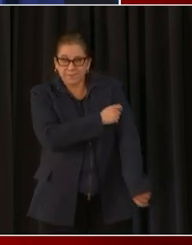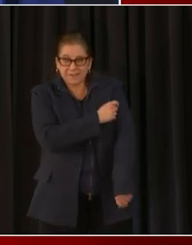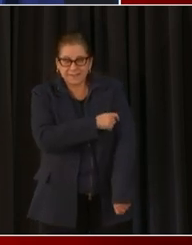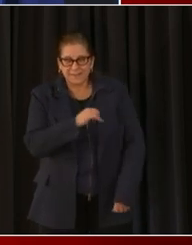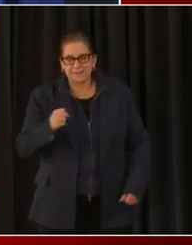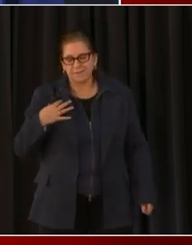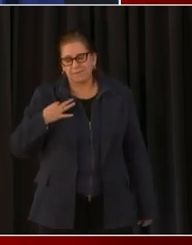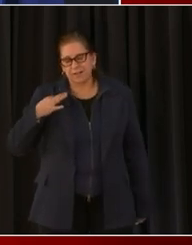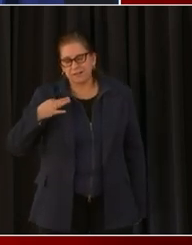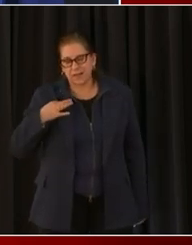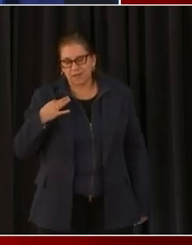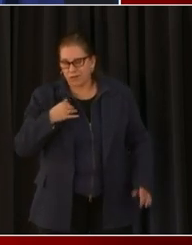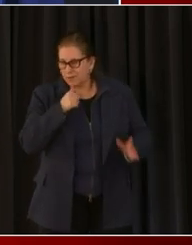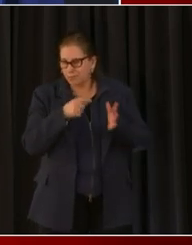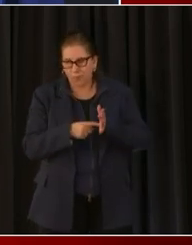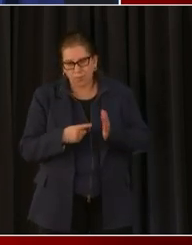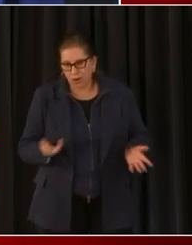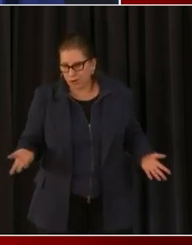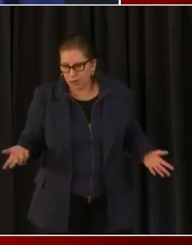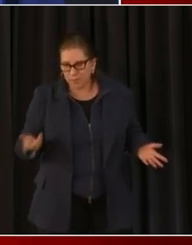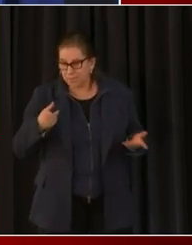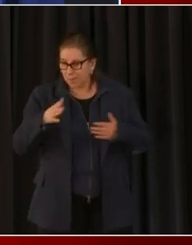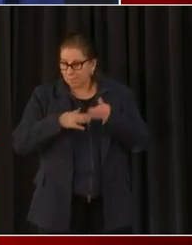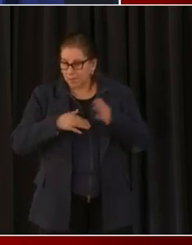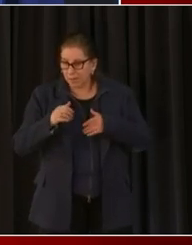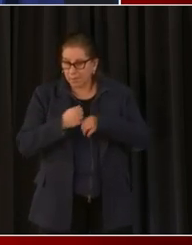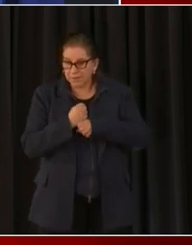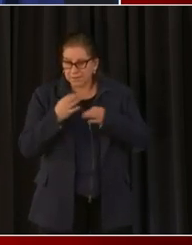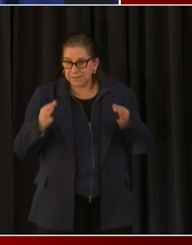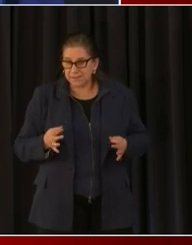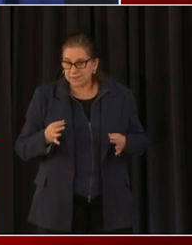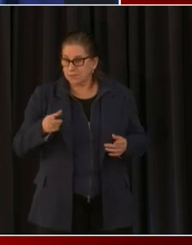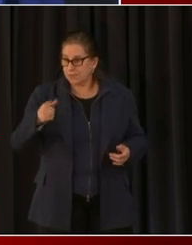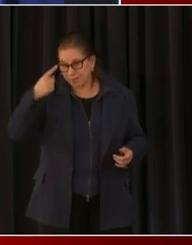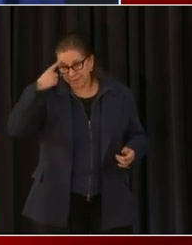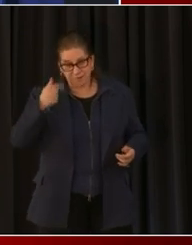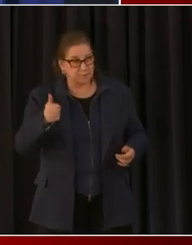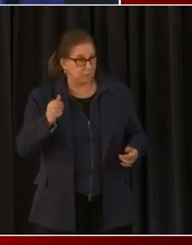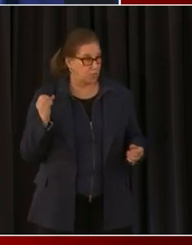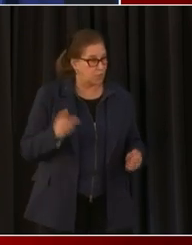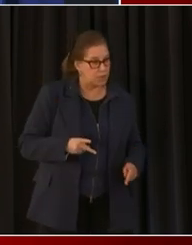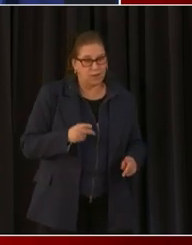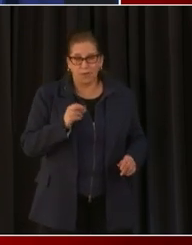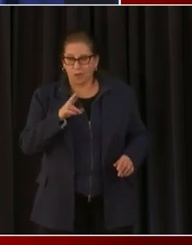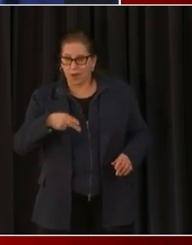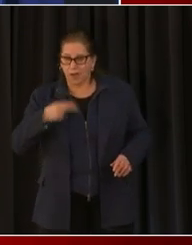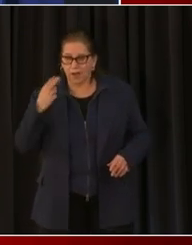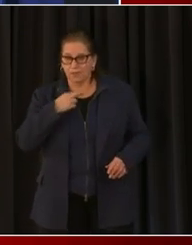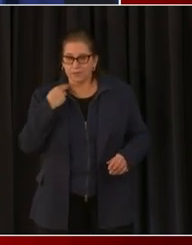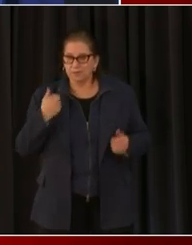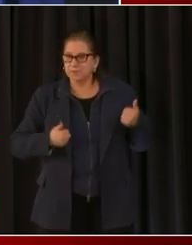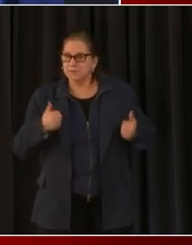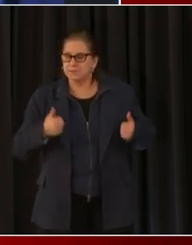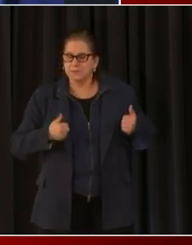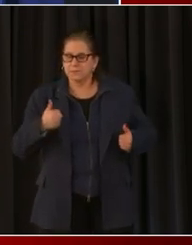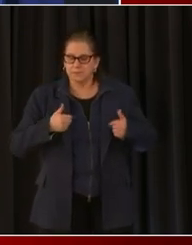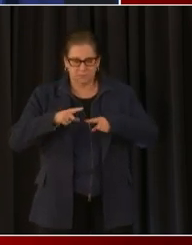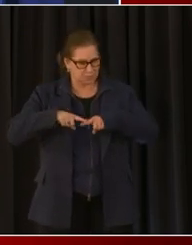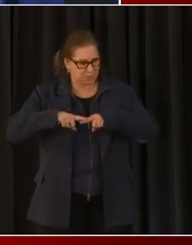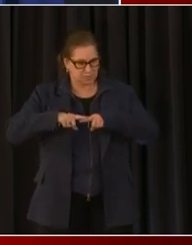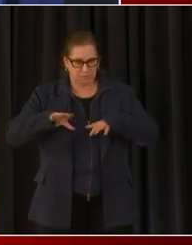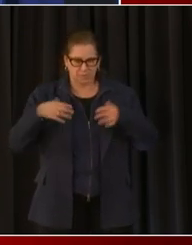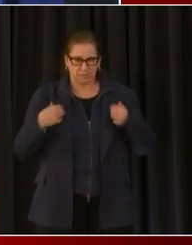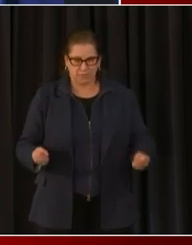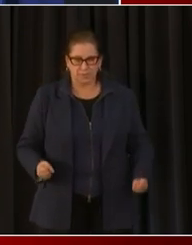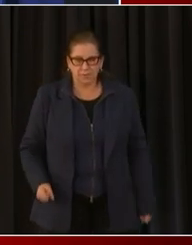want women to be comfortable with the decision that they're making. But if you have that high risk of exposure, you have those underlying health conditions, which are